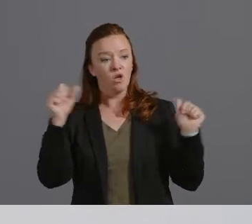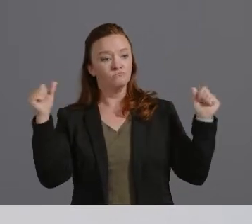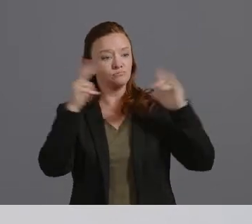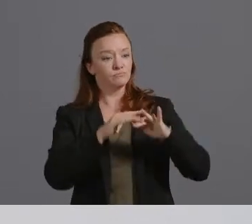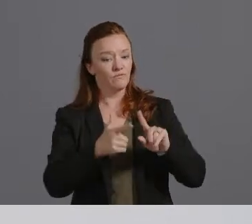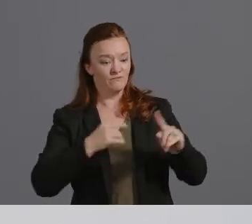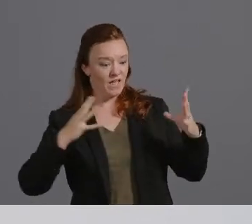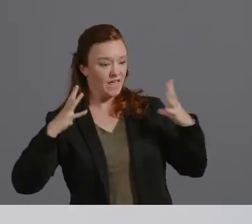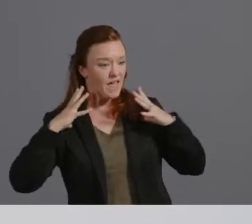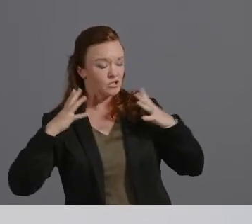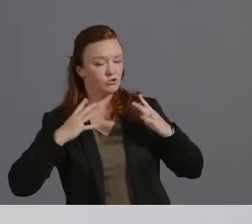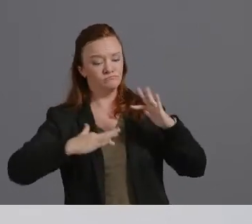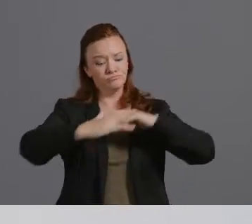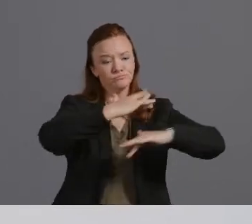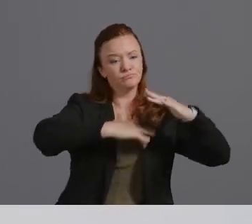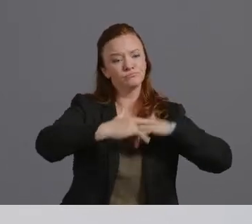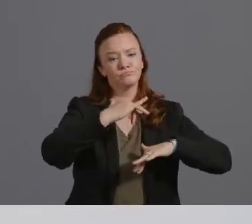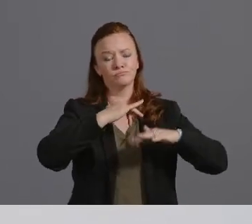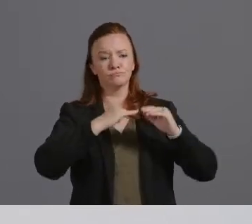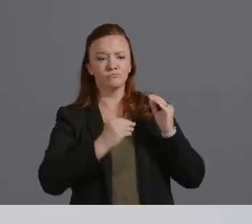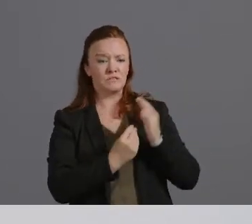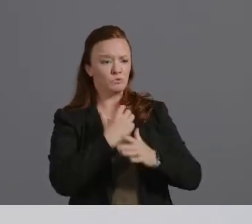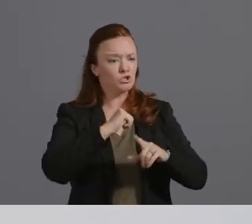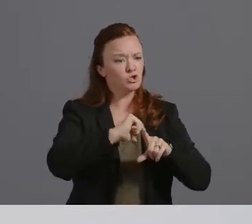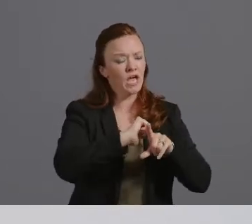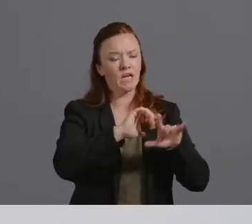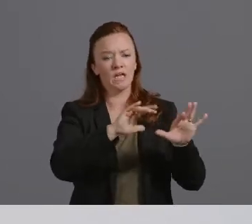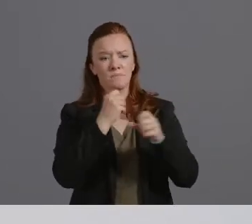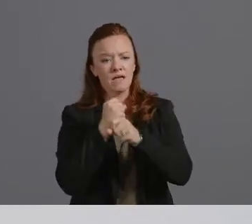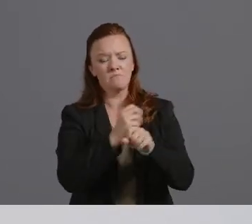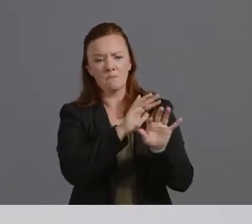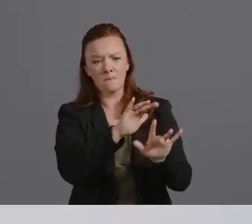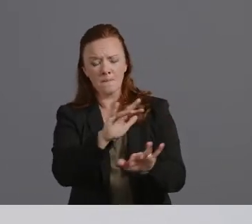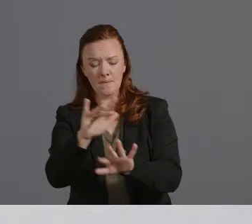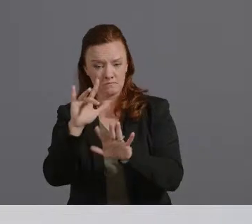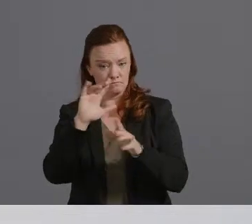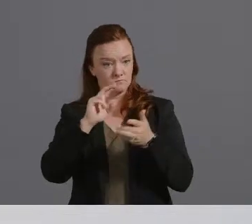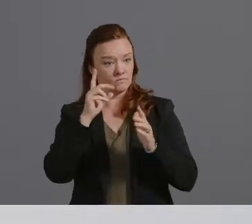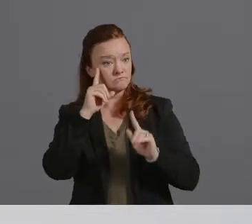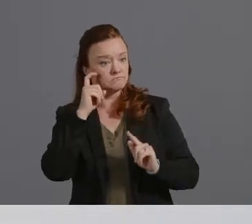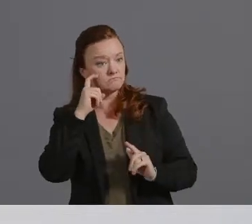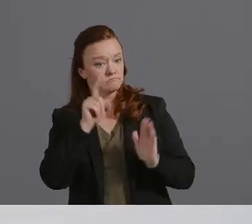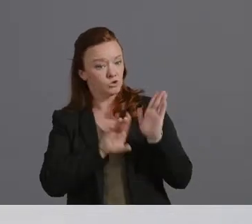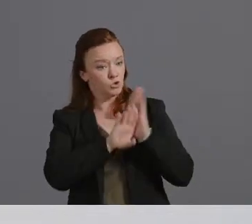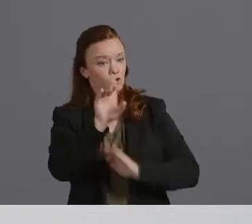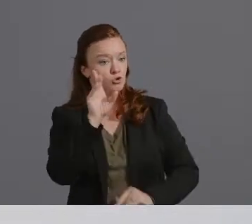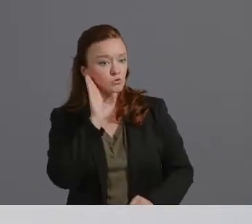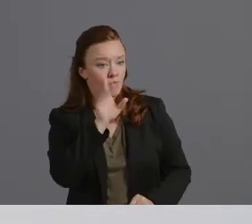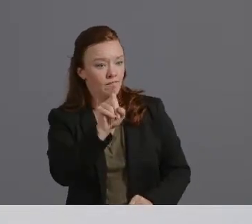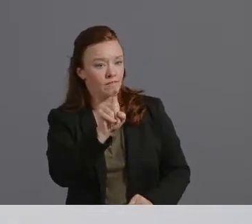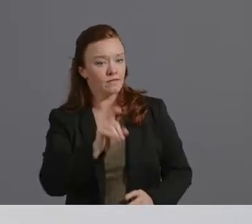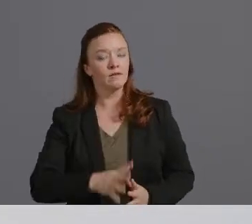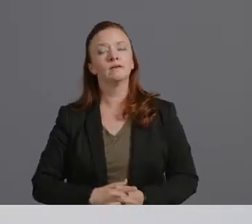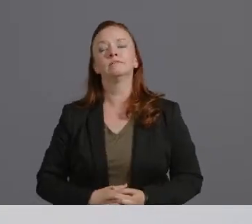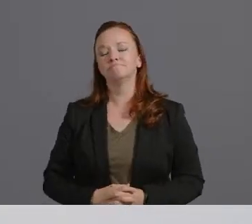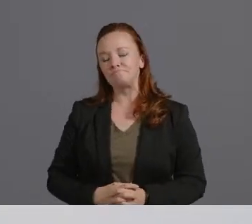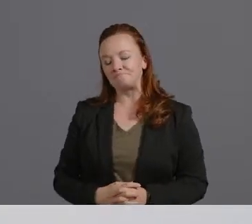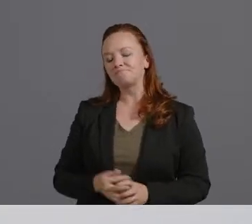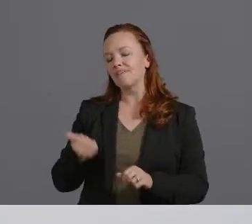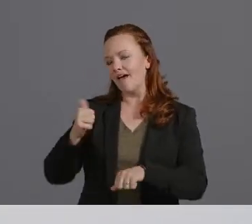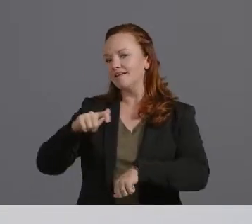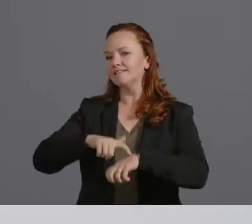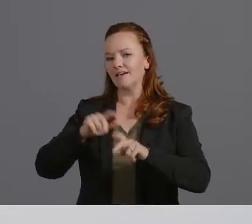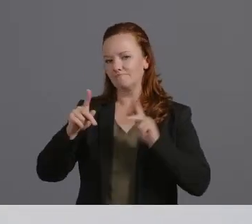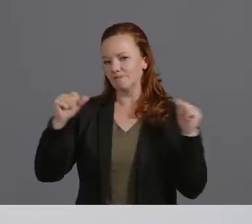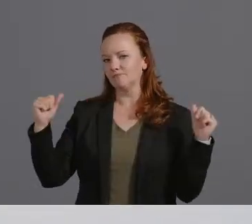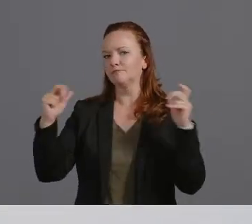course. What does this mean for another surge potentially? So, anytime people get together, there's a